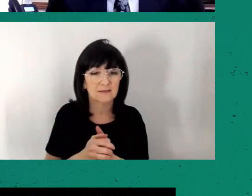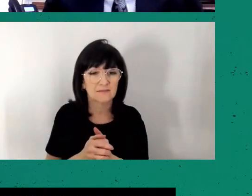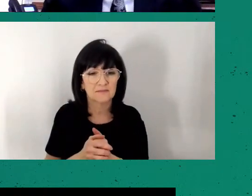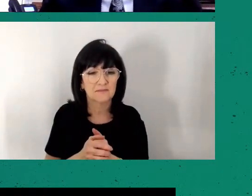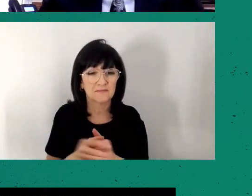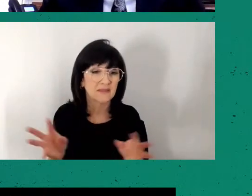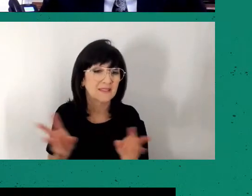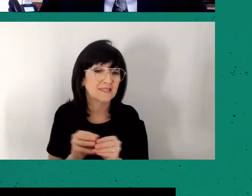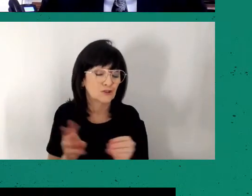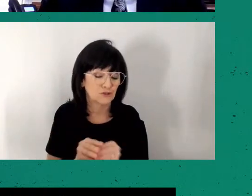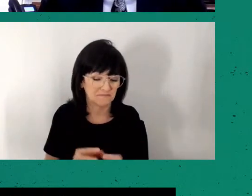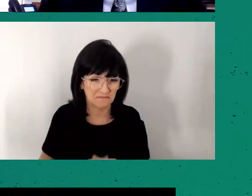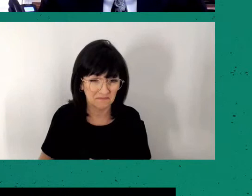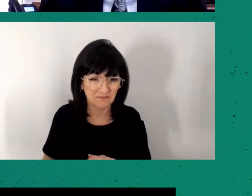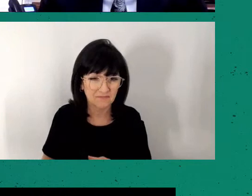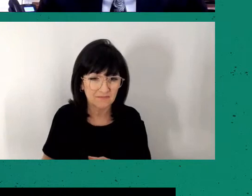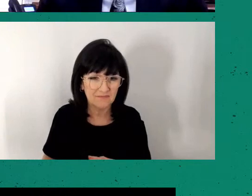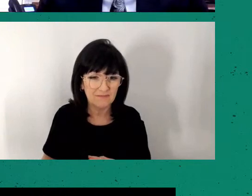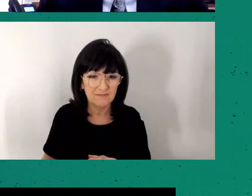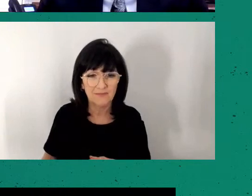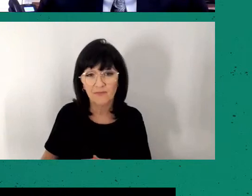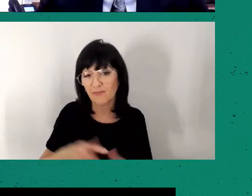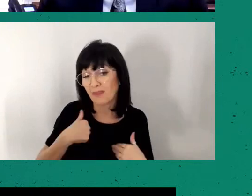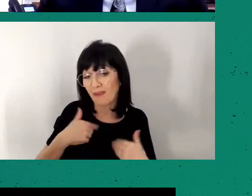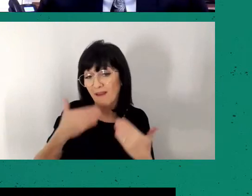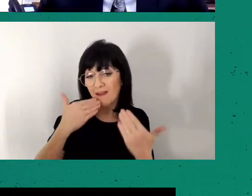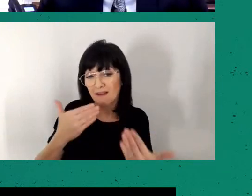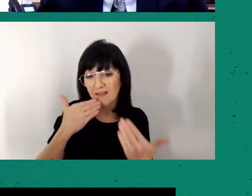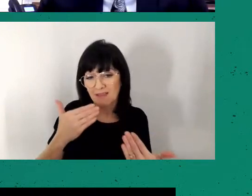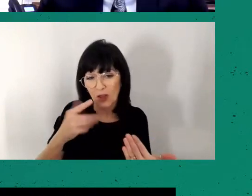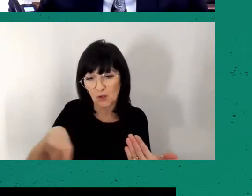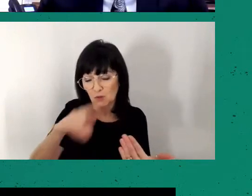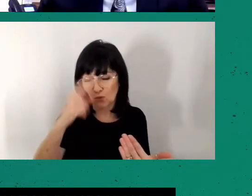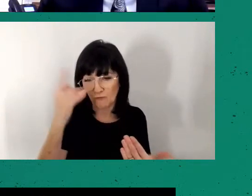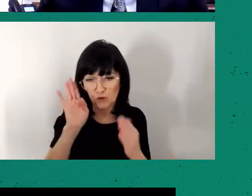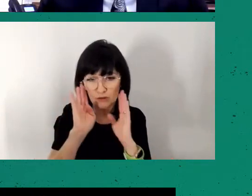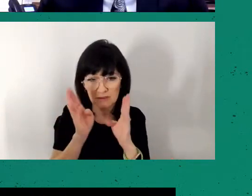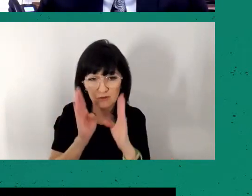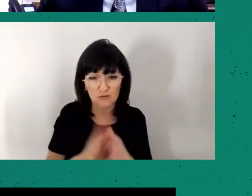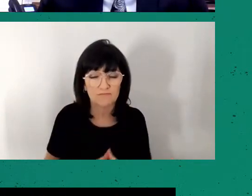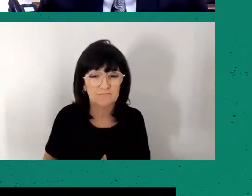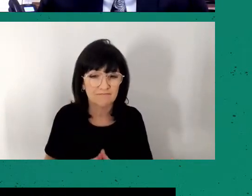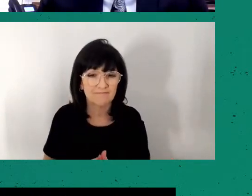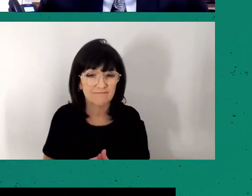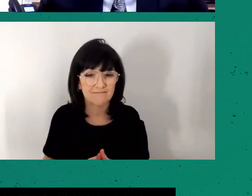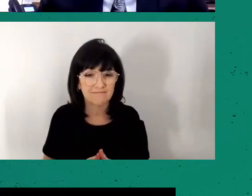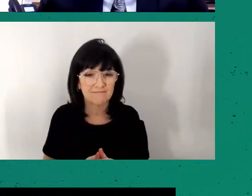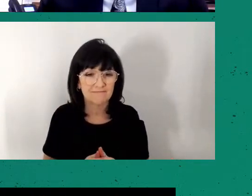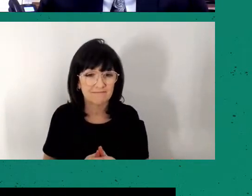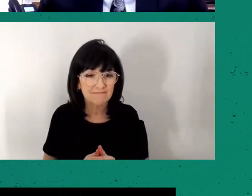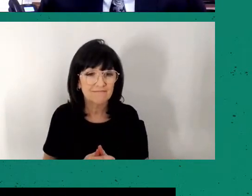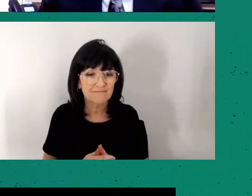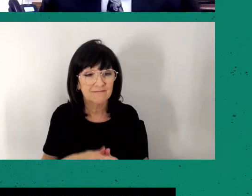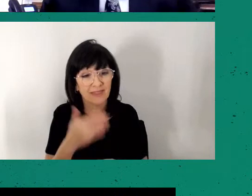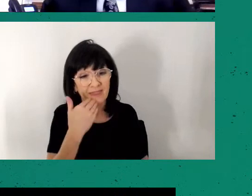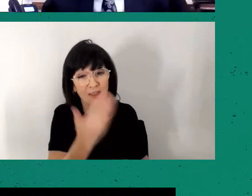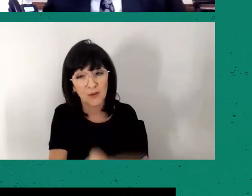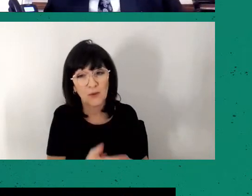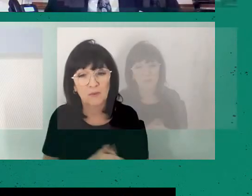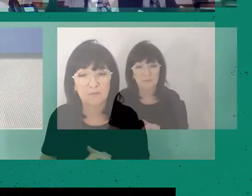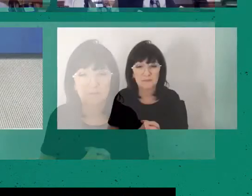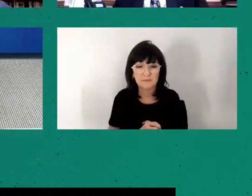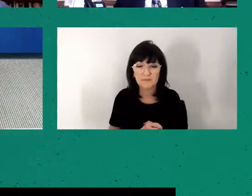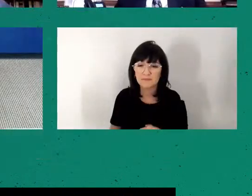session. And I thank you very much for your attention. Thank you.